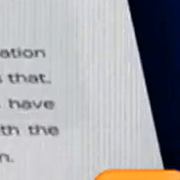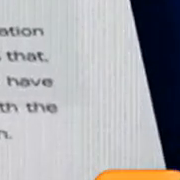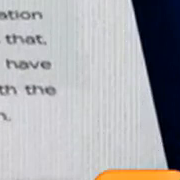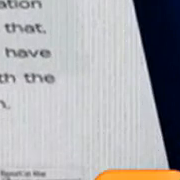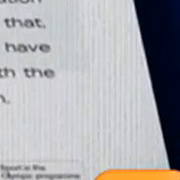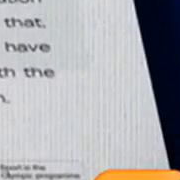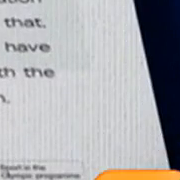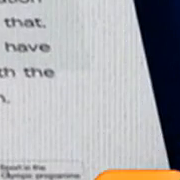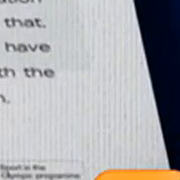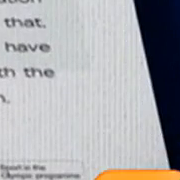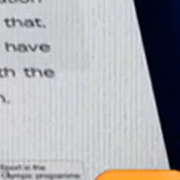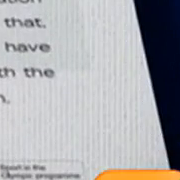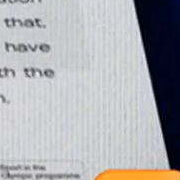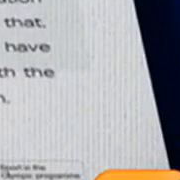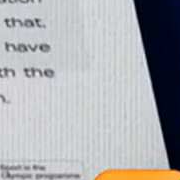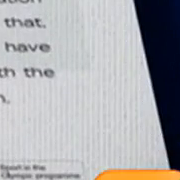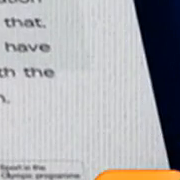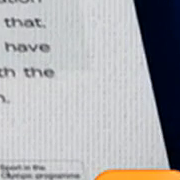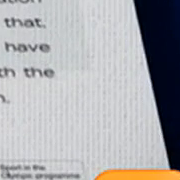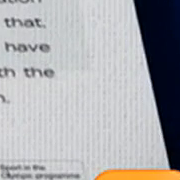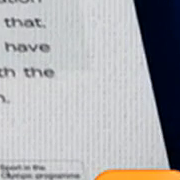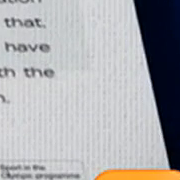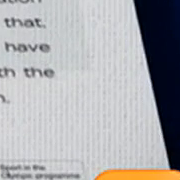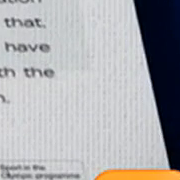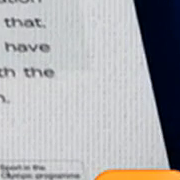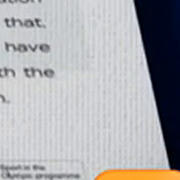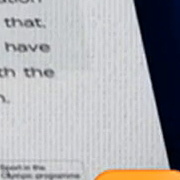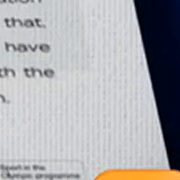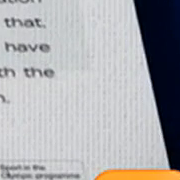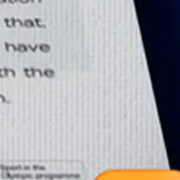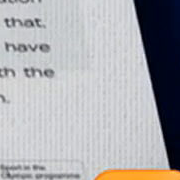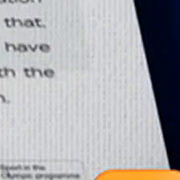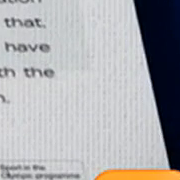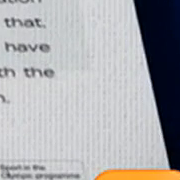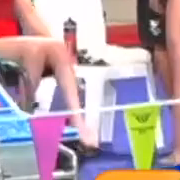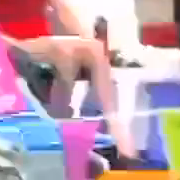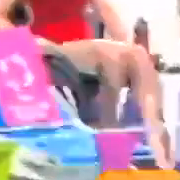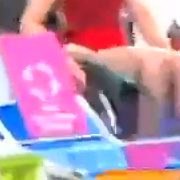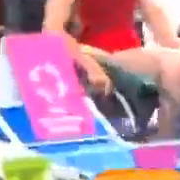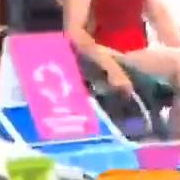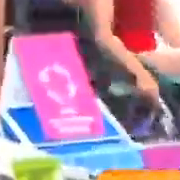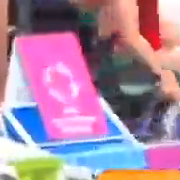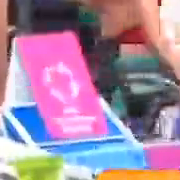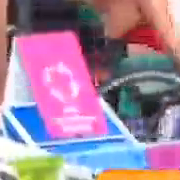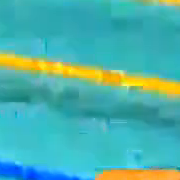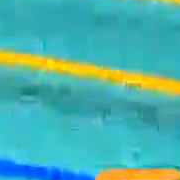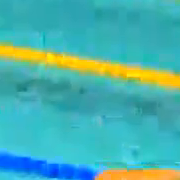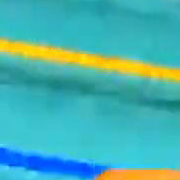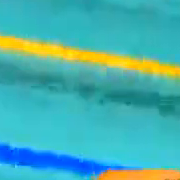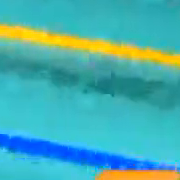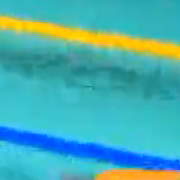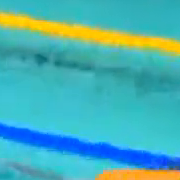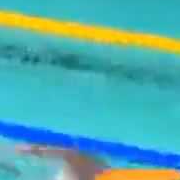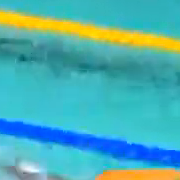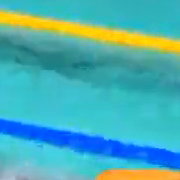from all swimming activities. Currently, the partial suspension allows Kenya swimmers to take part in international competitions, but under a